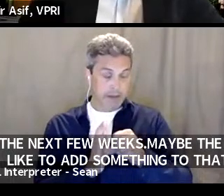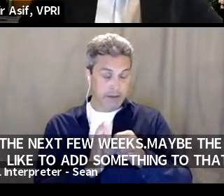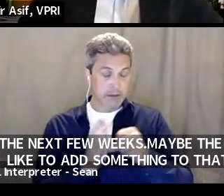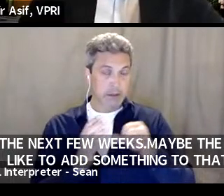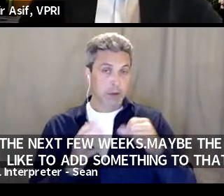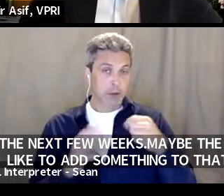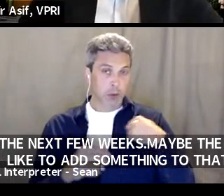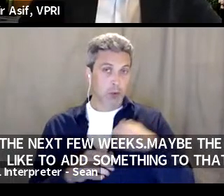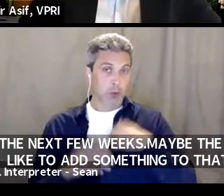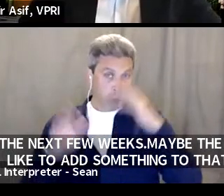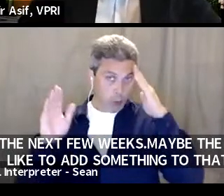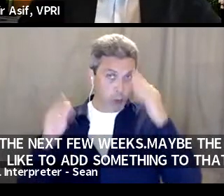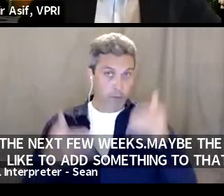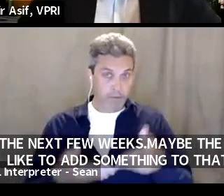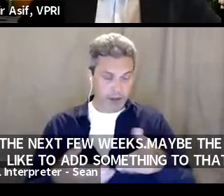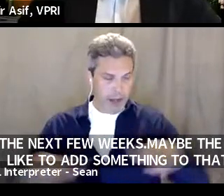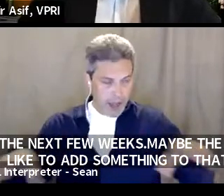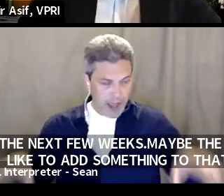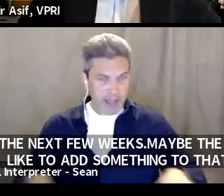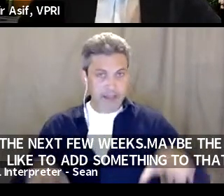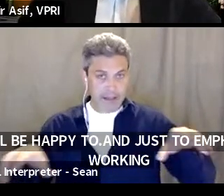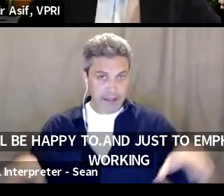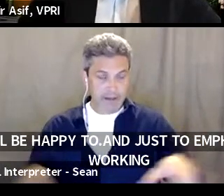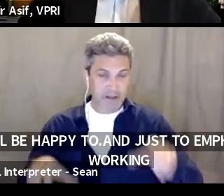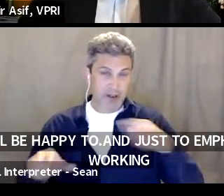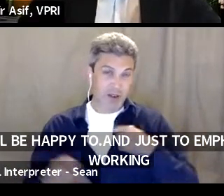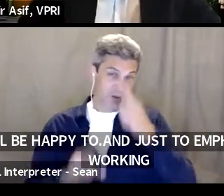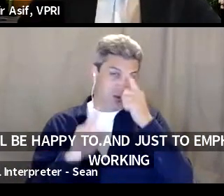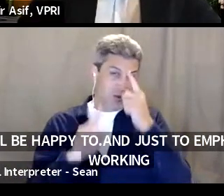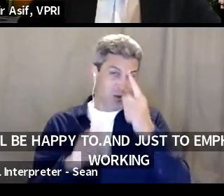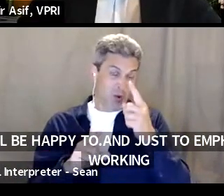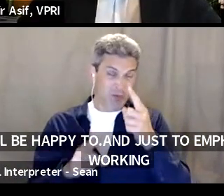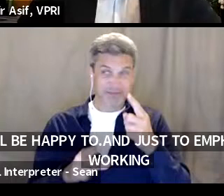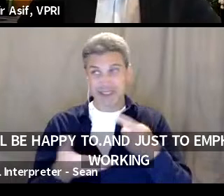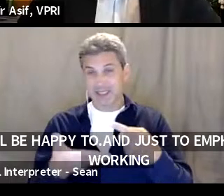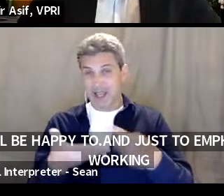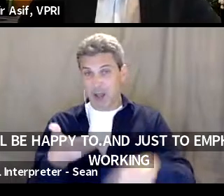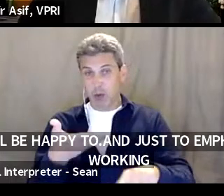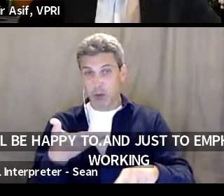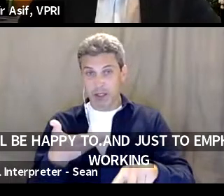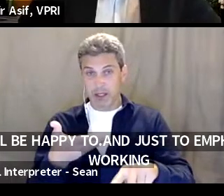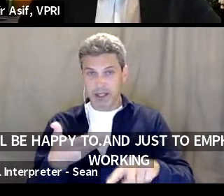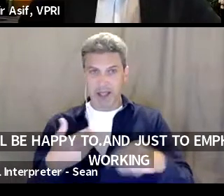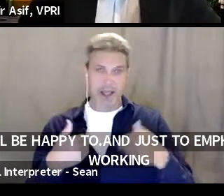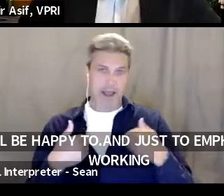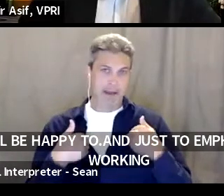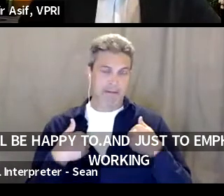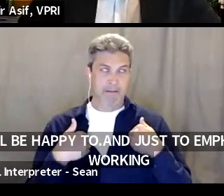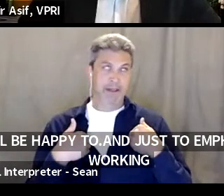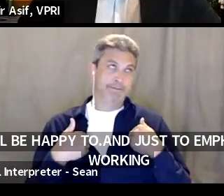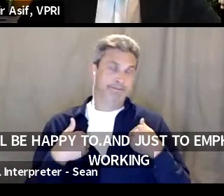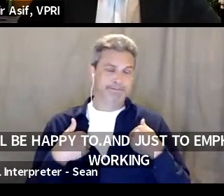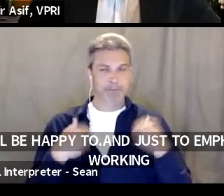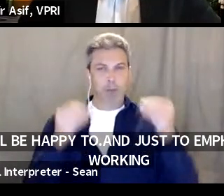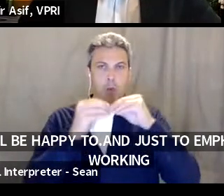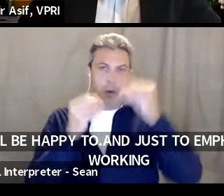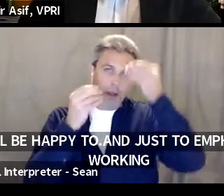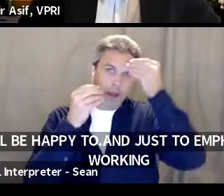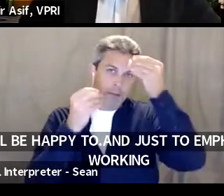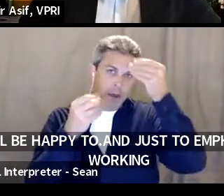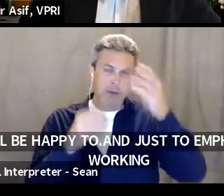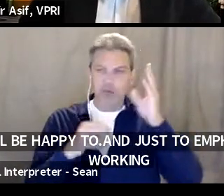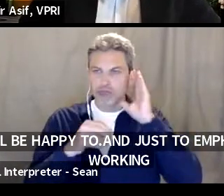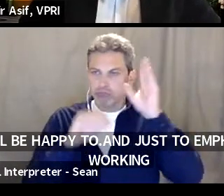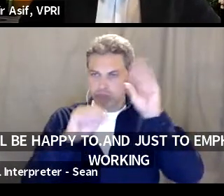right now, and I hope that actually by probably next week, we'll at least have some more information to share. And we're